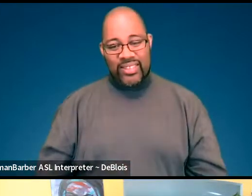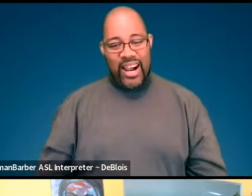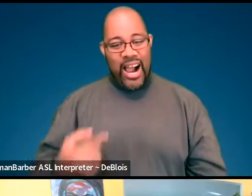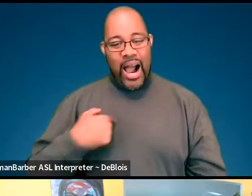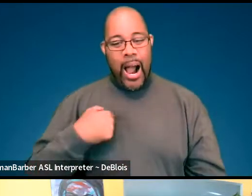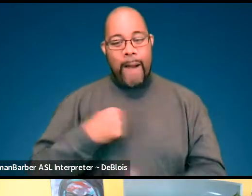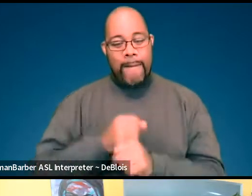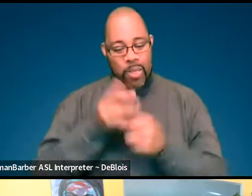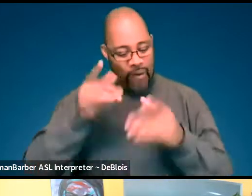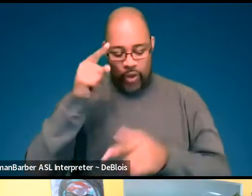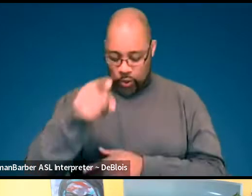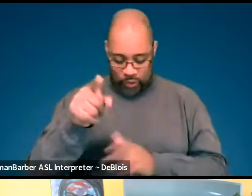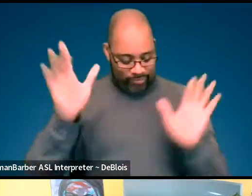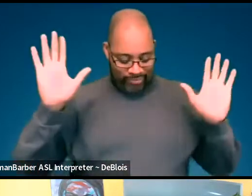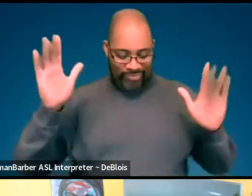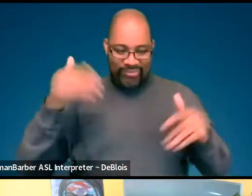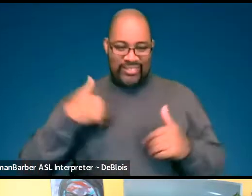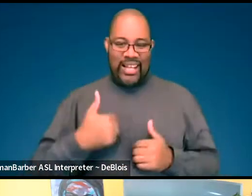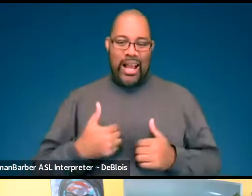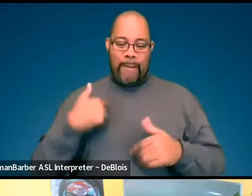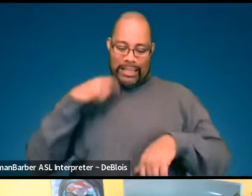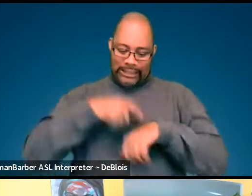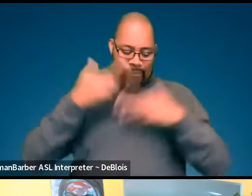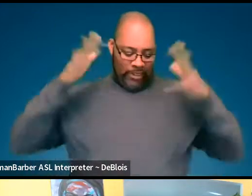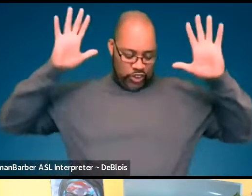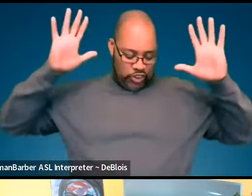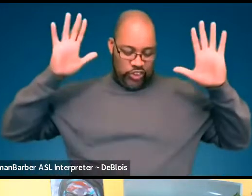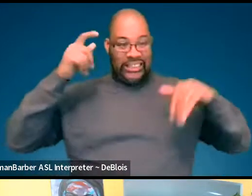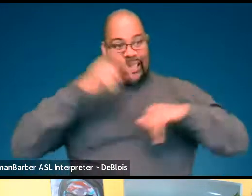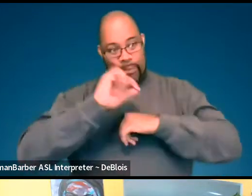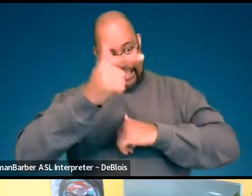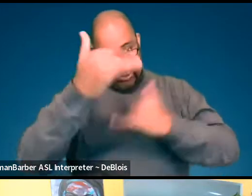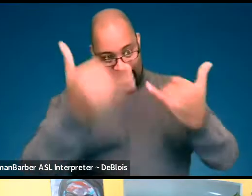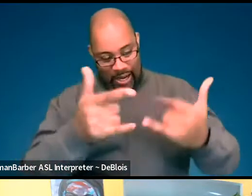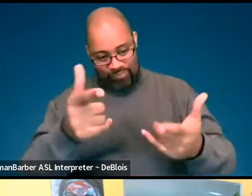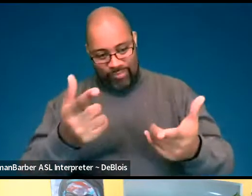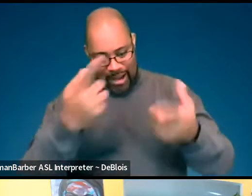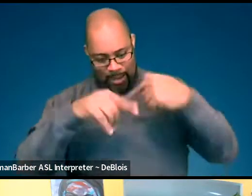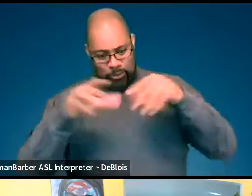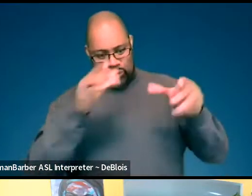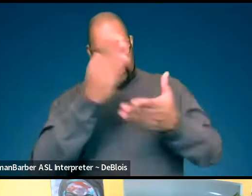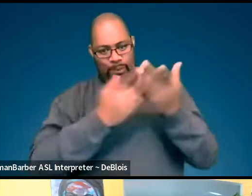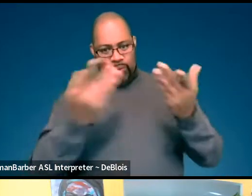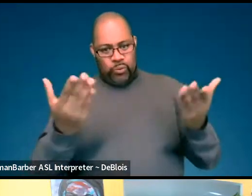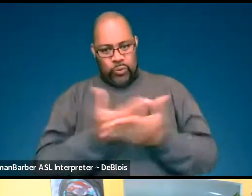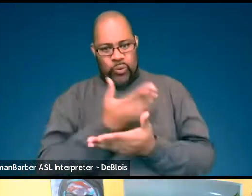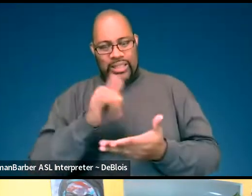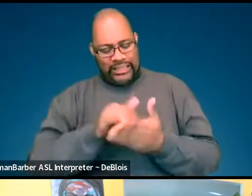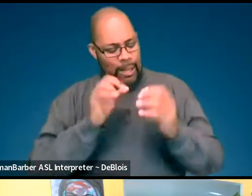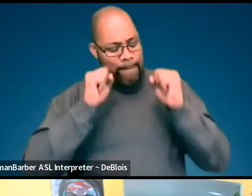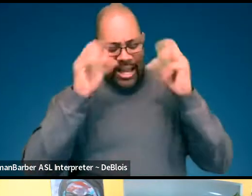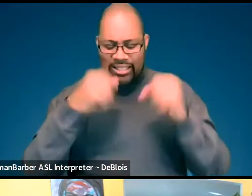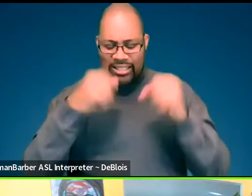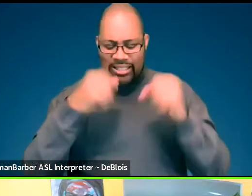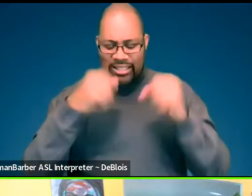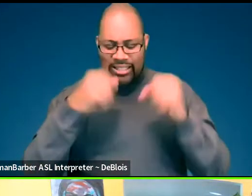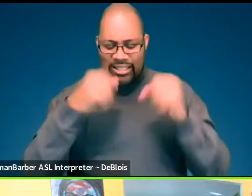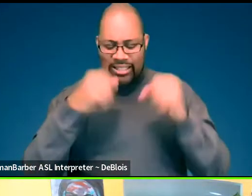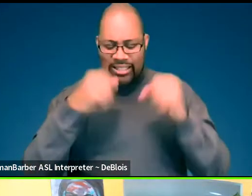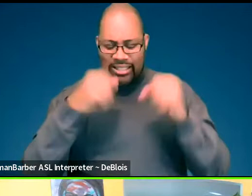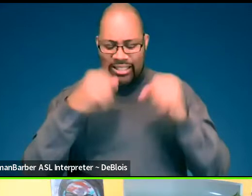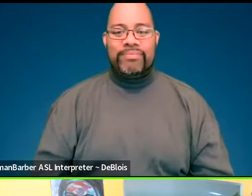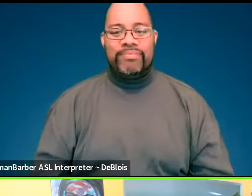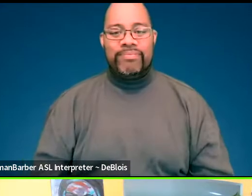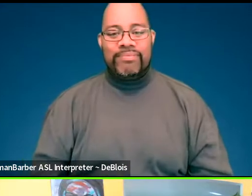making the way for y'all. My time is over. It's time for you all to come up and do some stuff. This is amazing. I love this.